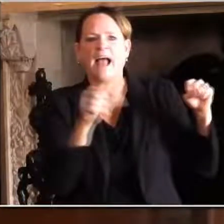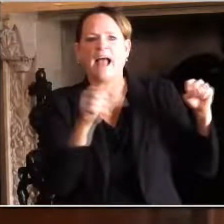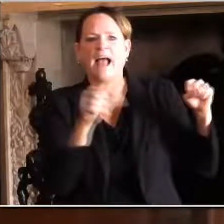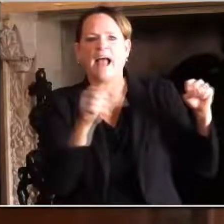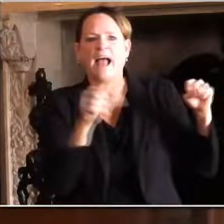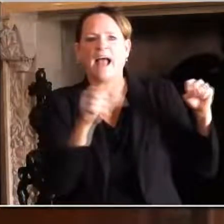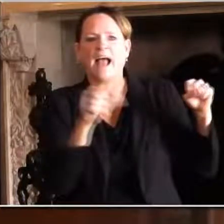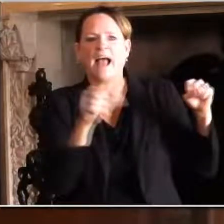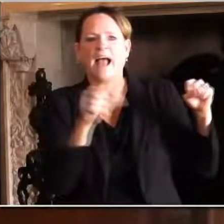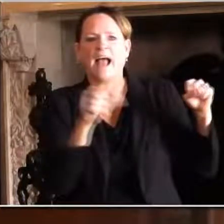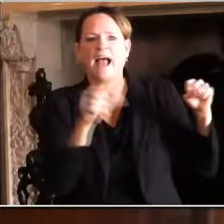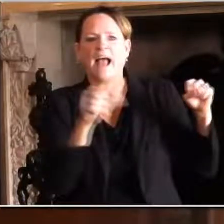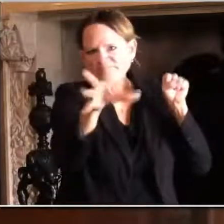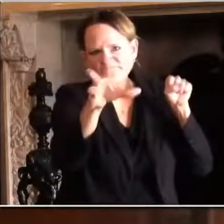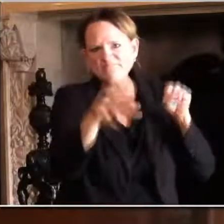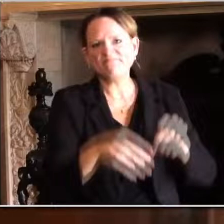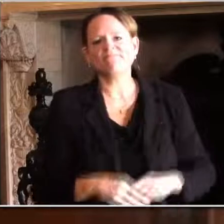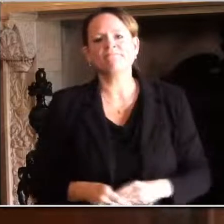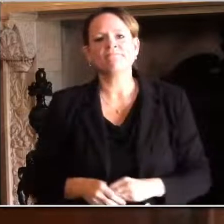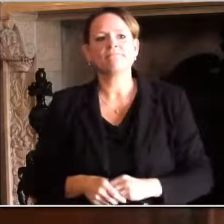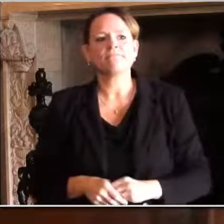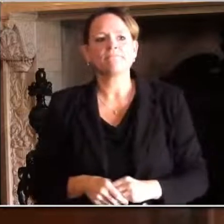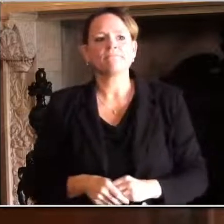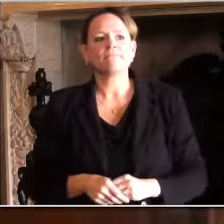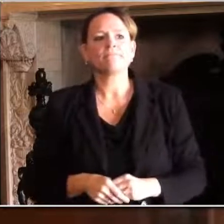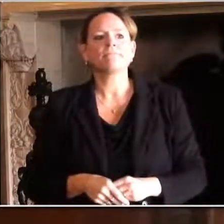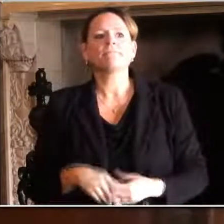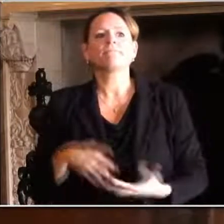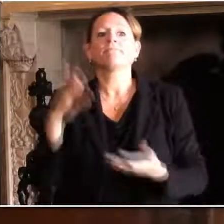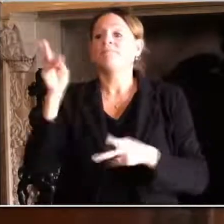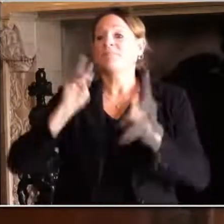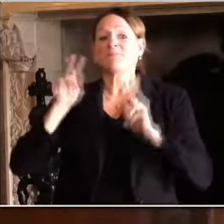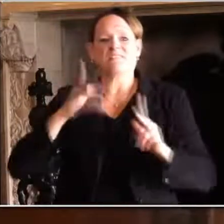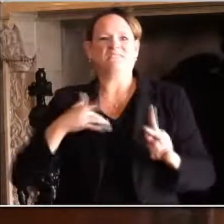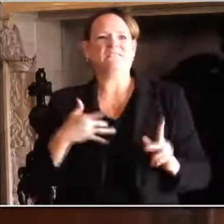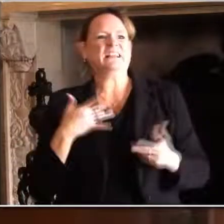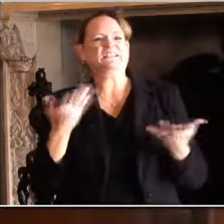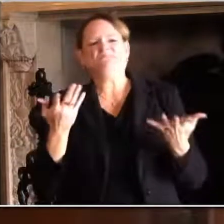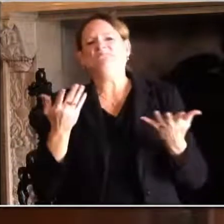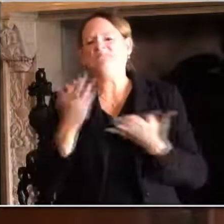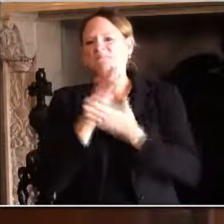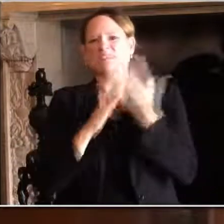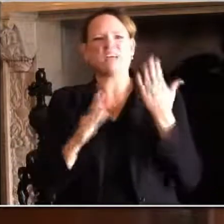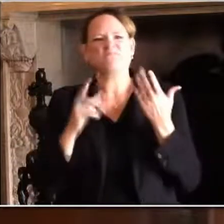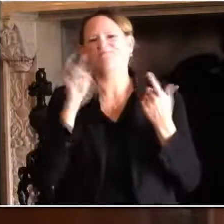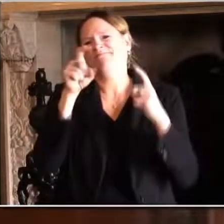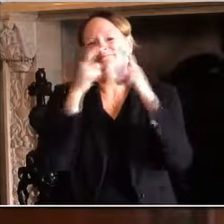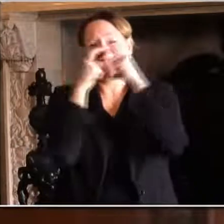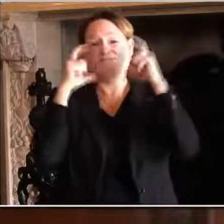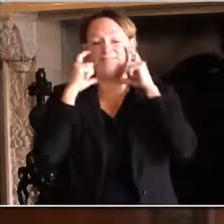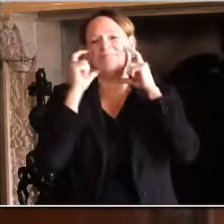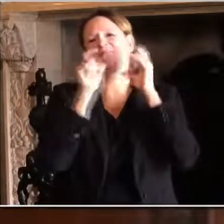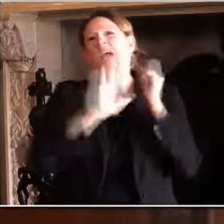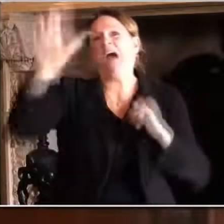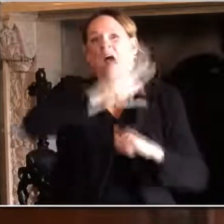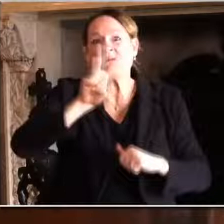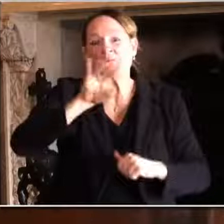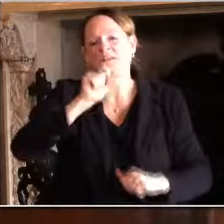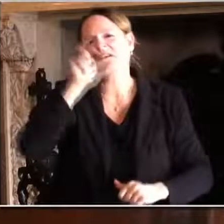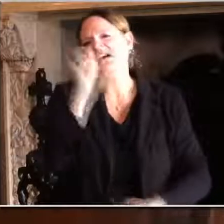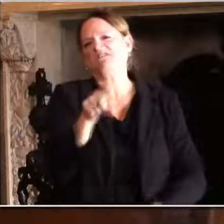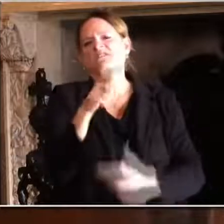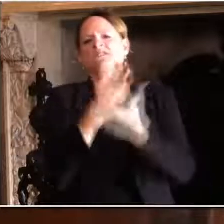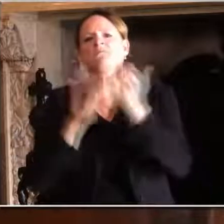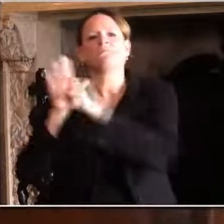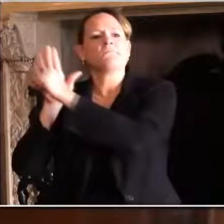approach. They've said we do not need a statewide effort to respond to this crisis. Well, we tried their way. Folks, it's not working.